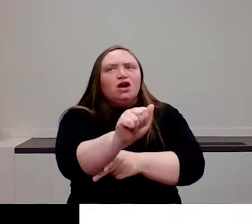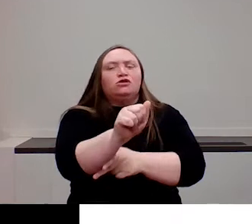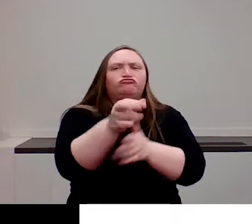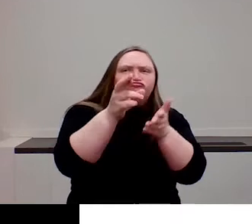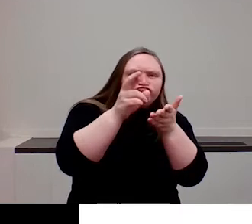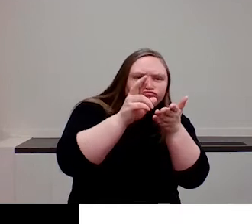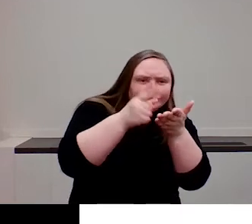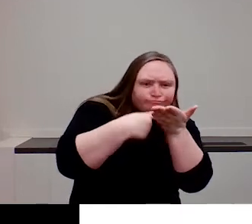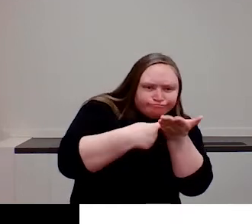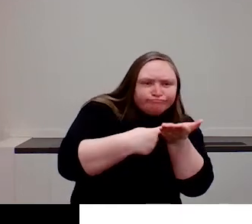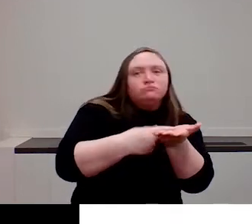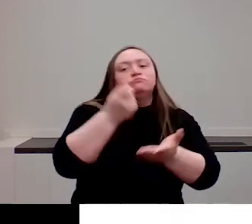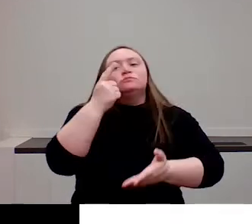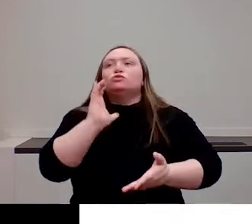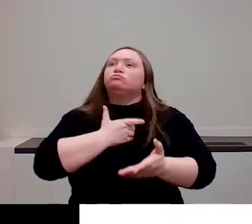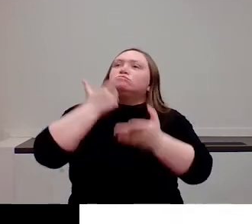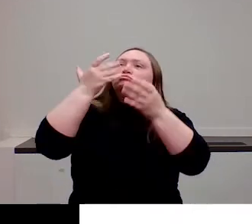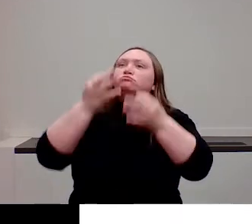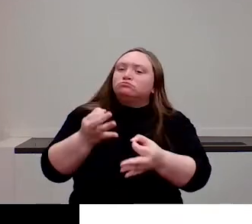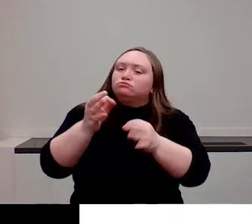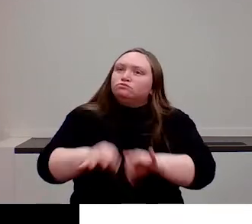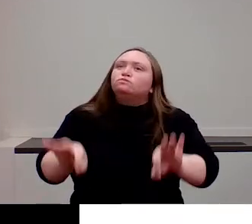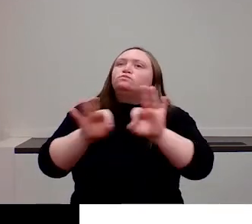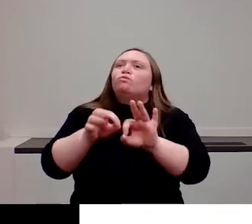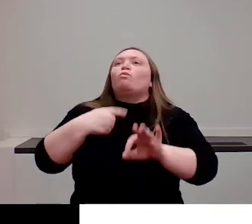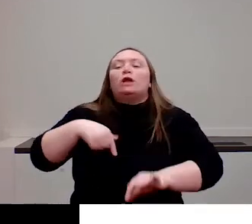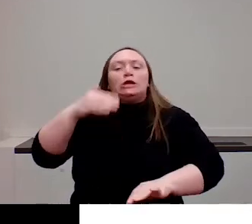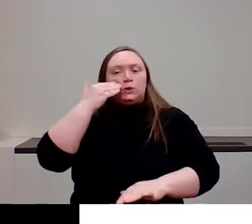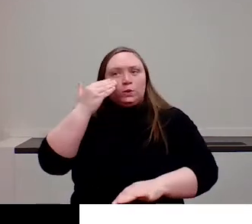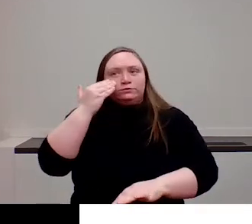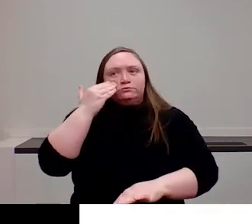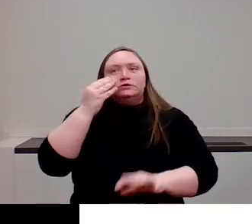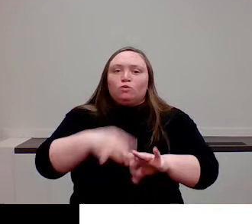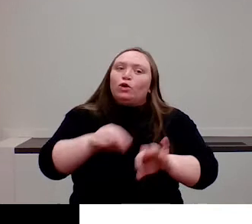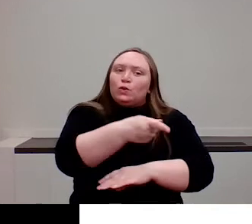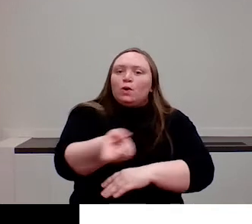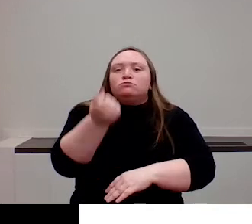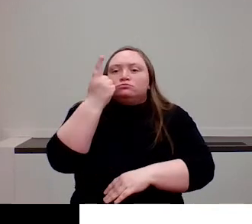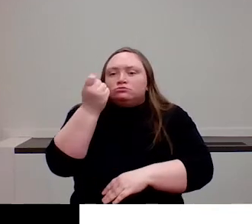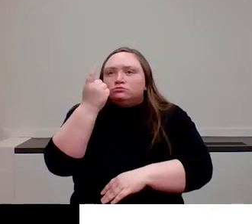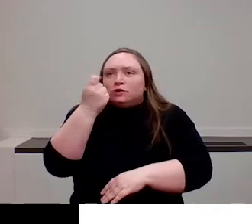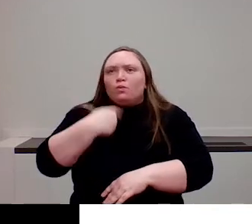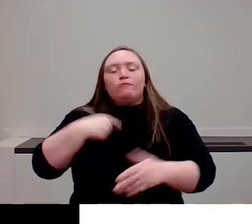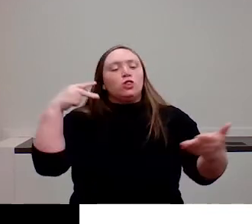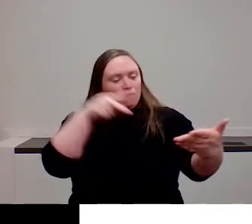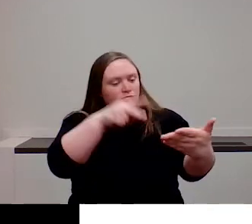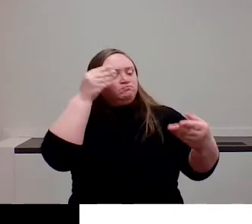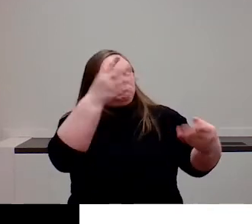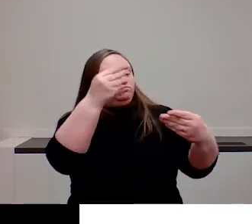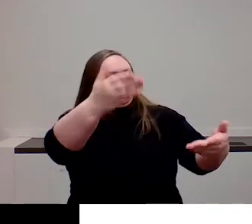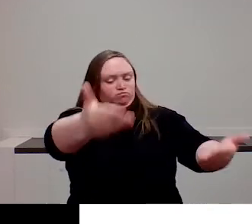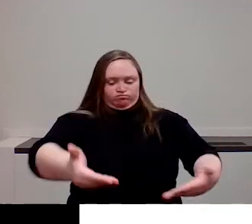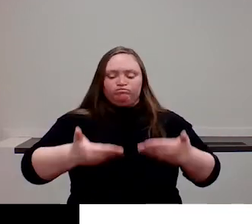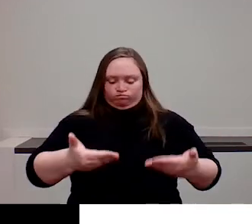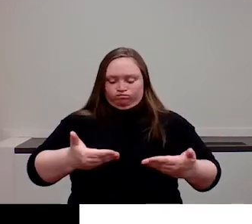decisions lightly, and I think it's just very important that everybody understands that, and we look at the information that is in front of us